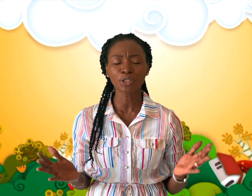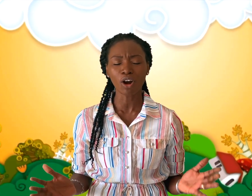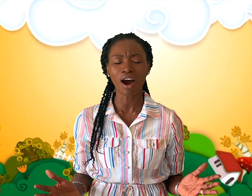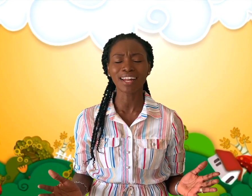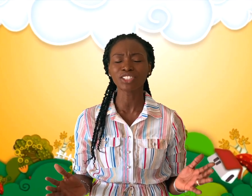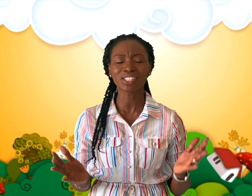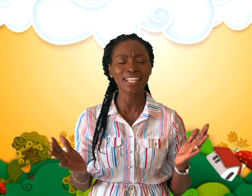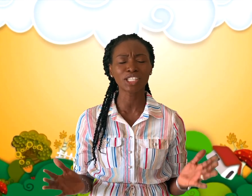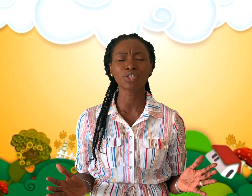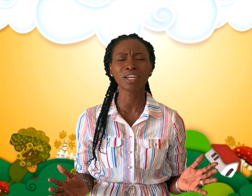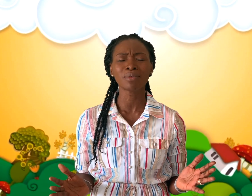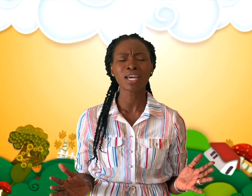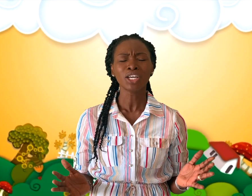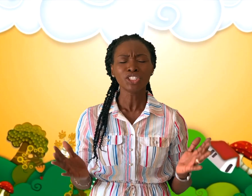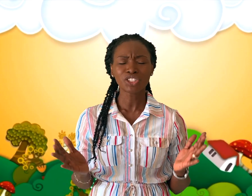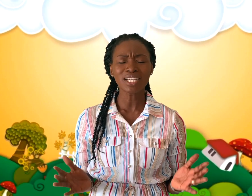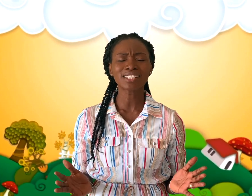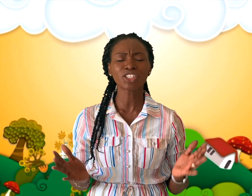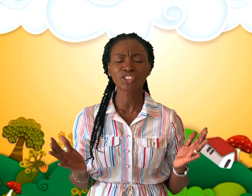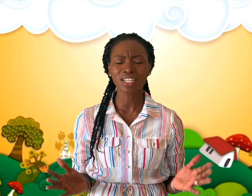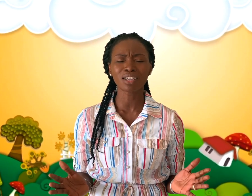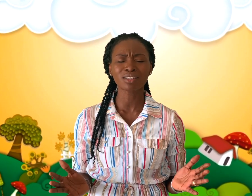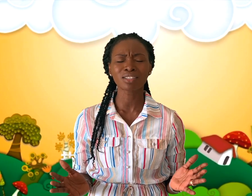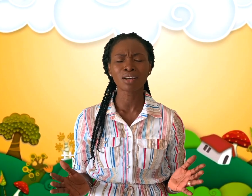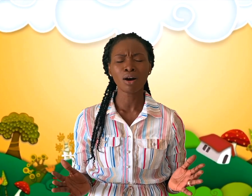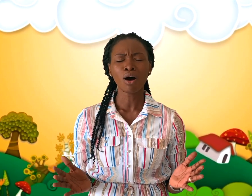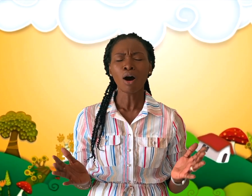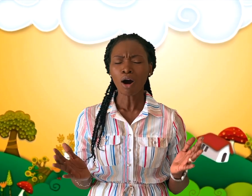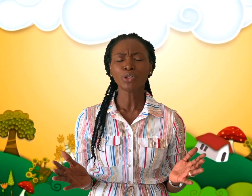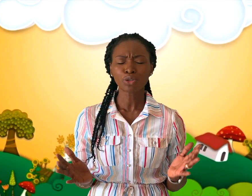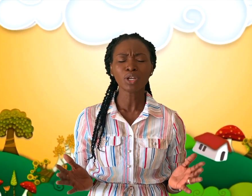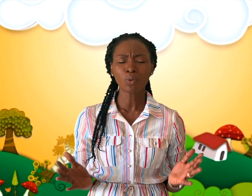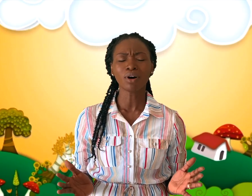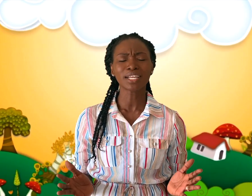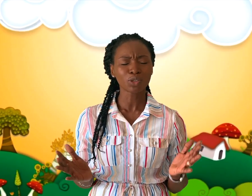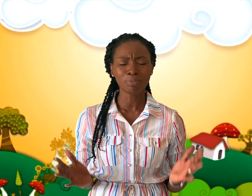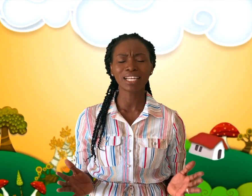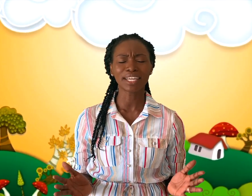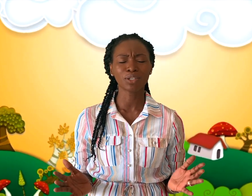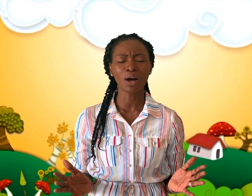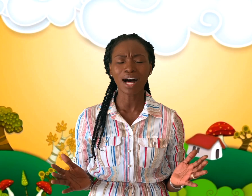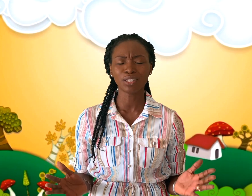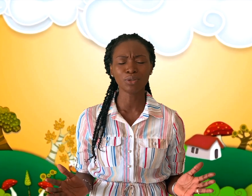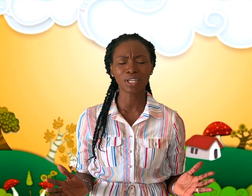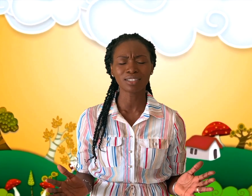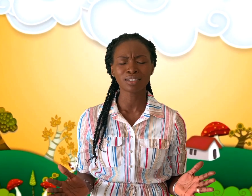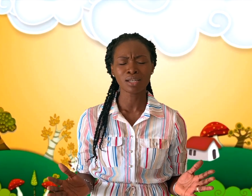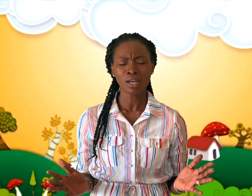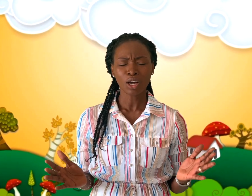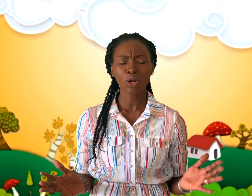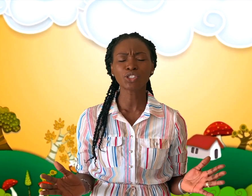you to open your heart and just say it to him. Jesus, Jesus, all we truly want is to be like you.